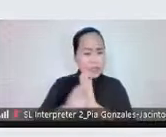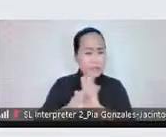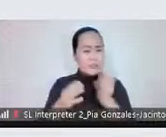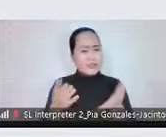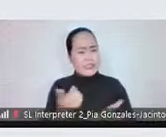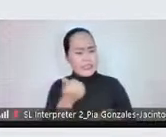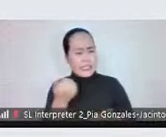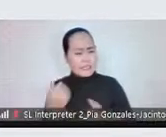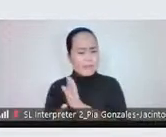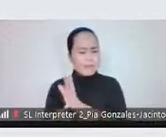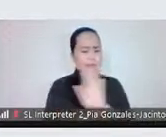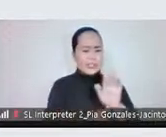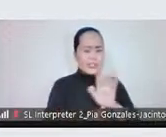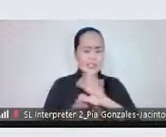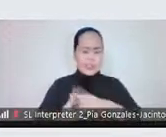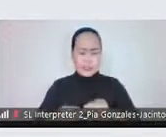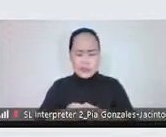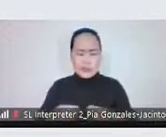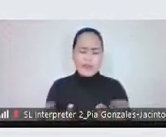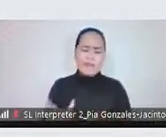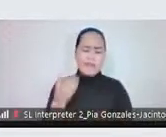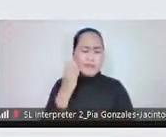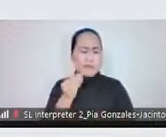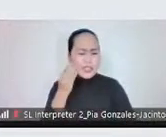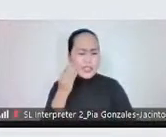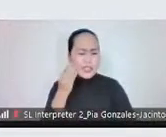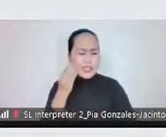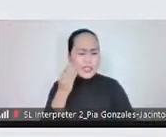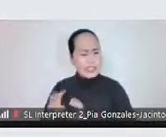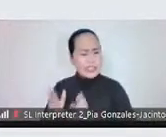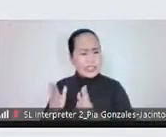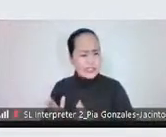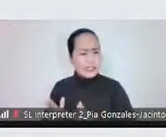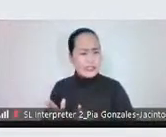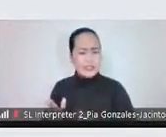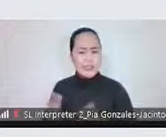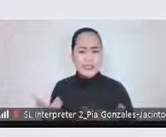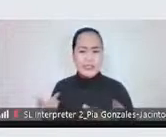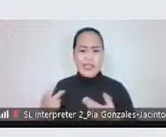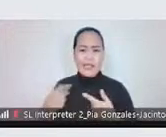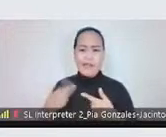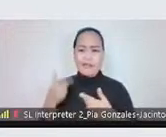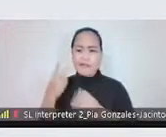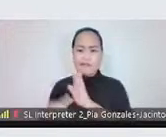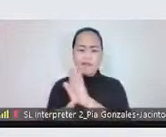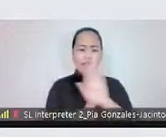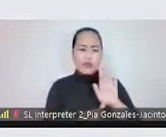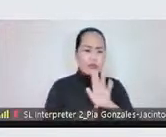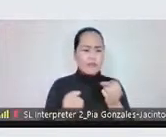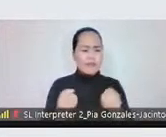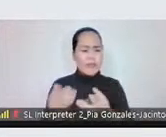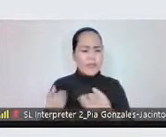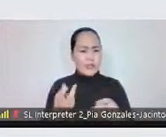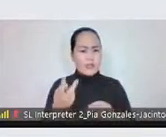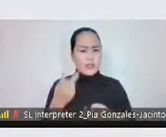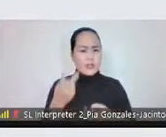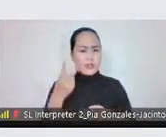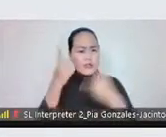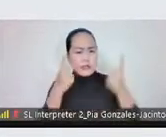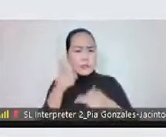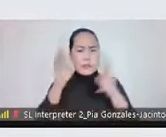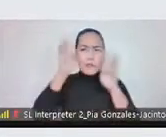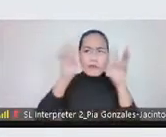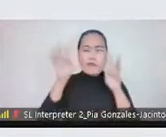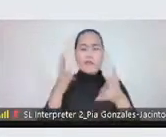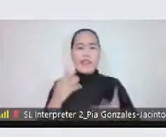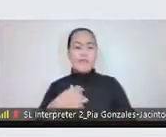of our researchers in the field, our galleries and exhibitions have so much to offer to make you visualize creatively and feel